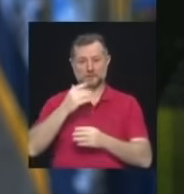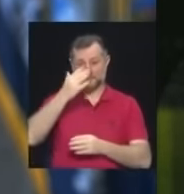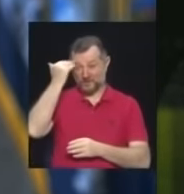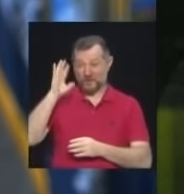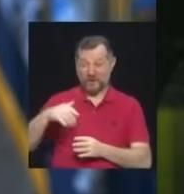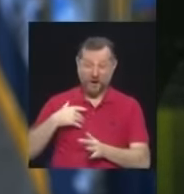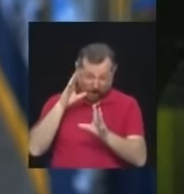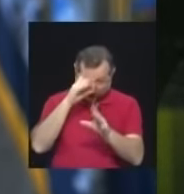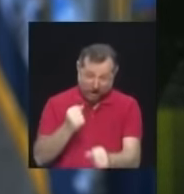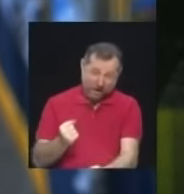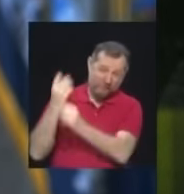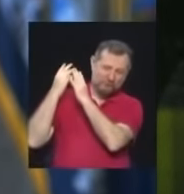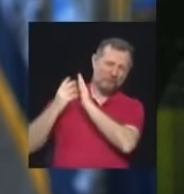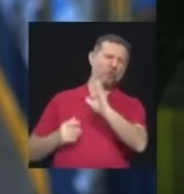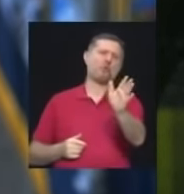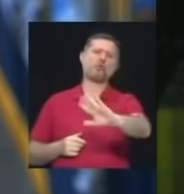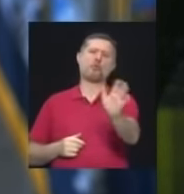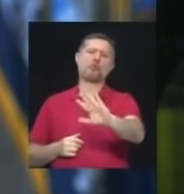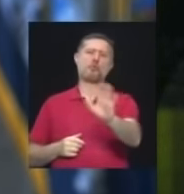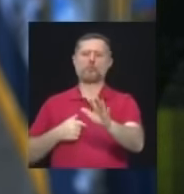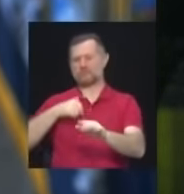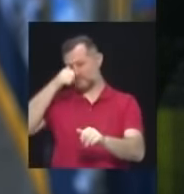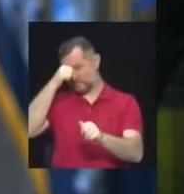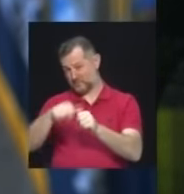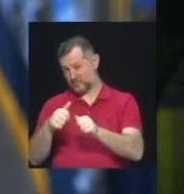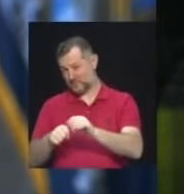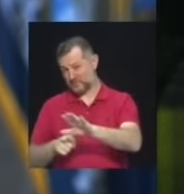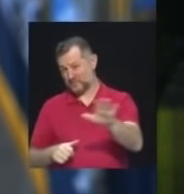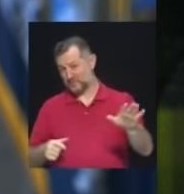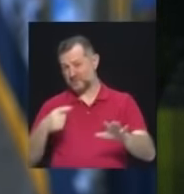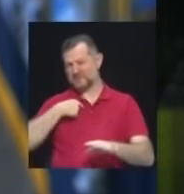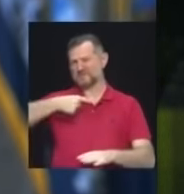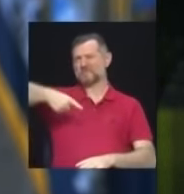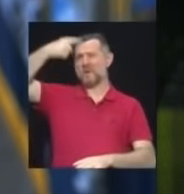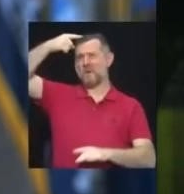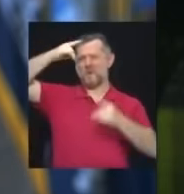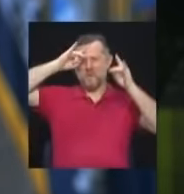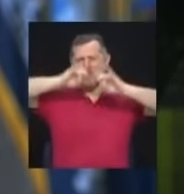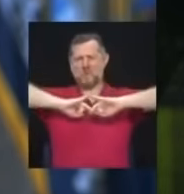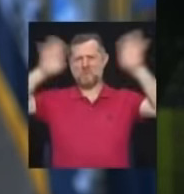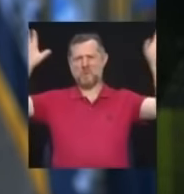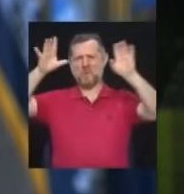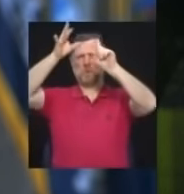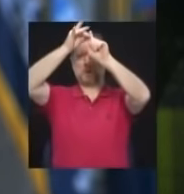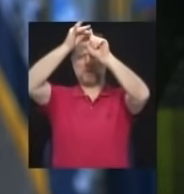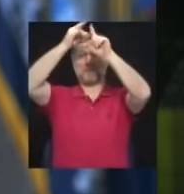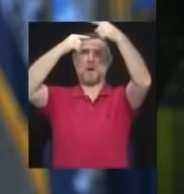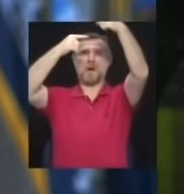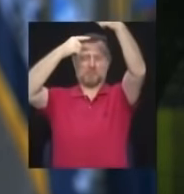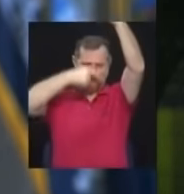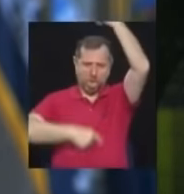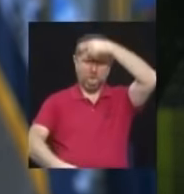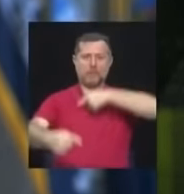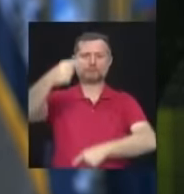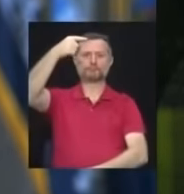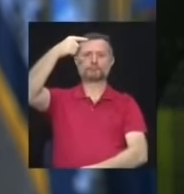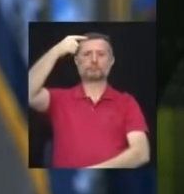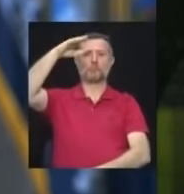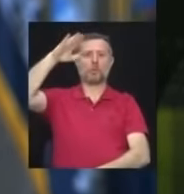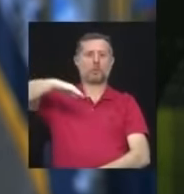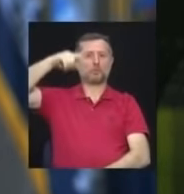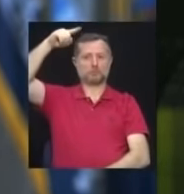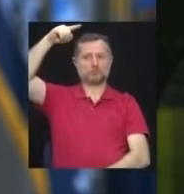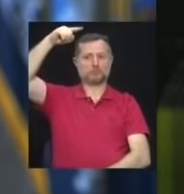you accomplish? We went from the highest infection rate in the nation to the lowest. Okay. We did what no one thought could be done. Well.